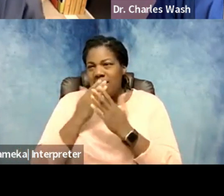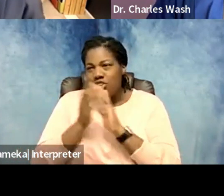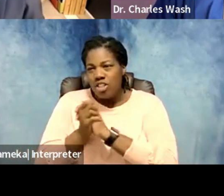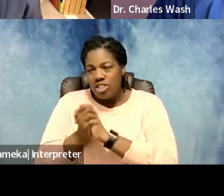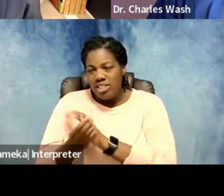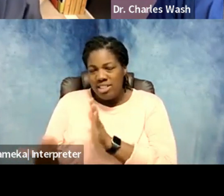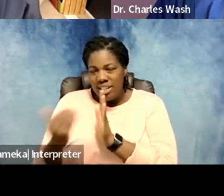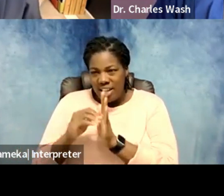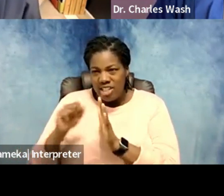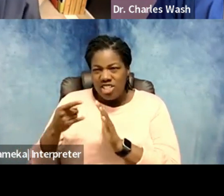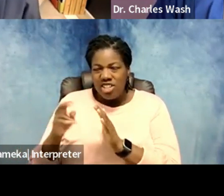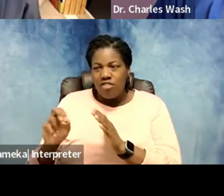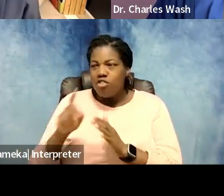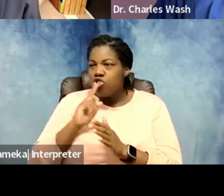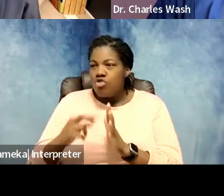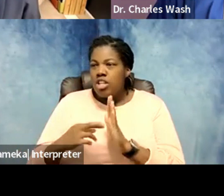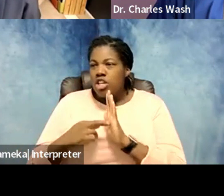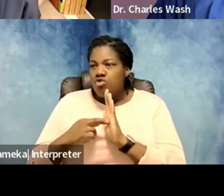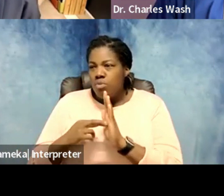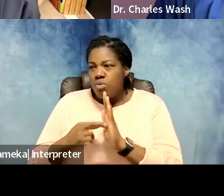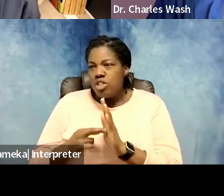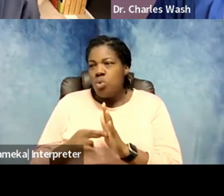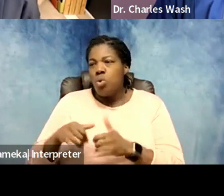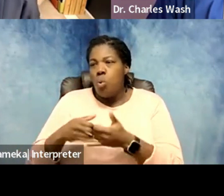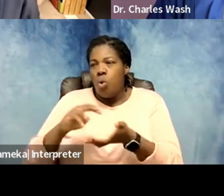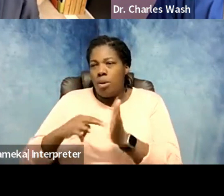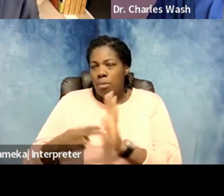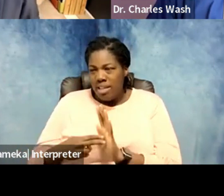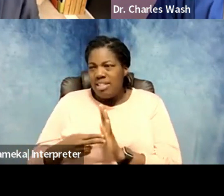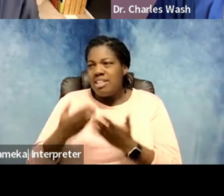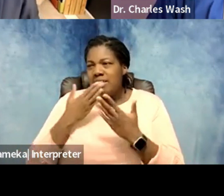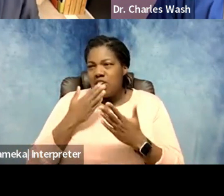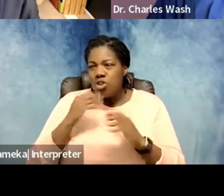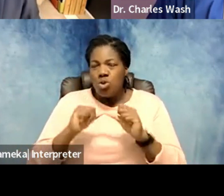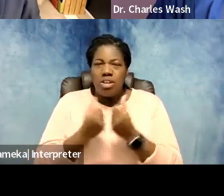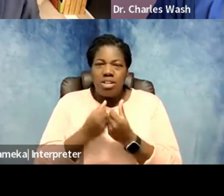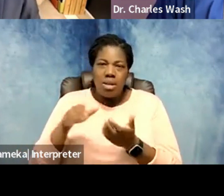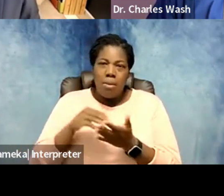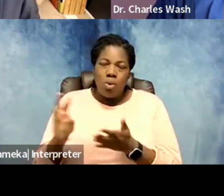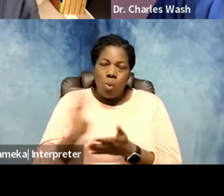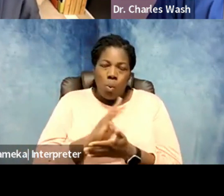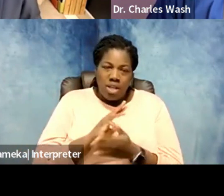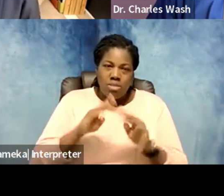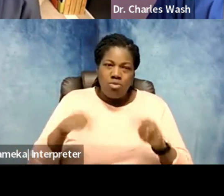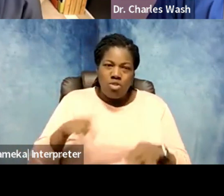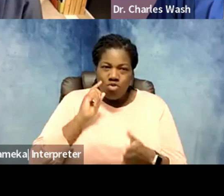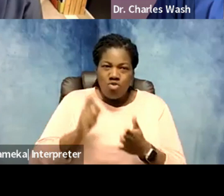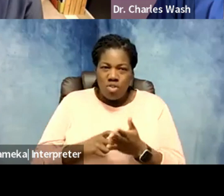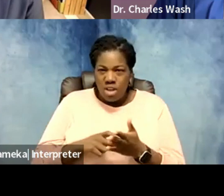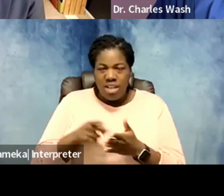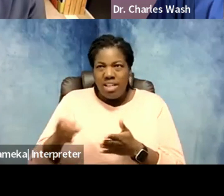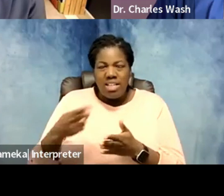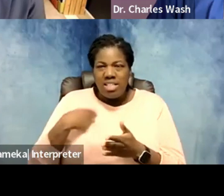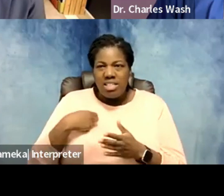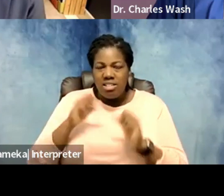Stephen. You truly represent what this award embodies. And thank you again to the Association of Midwest Museums for recognizing such a star